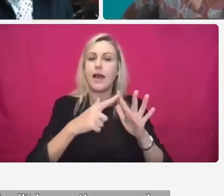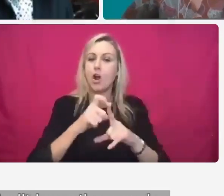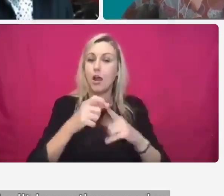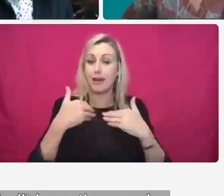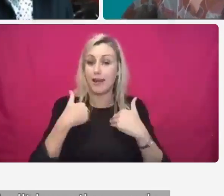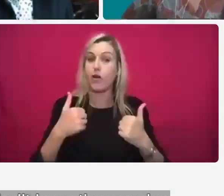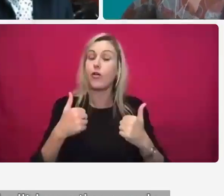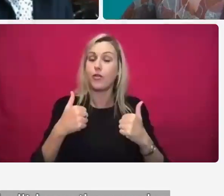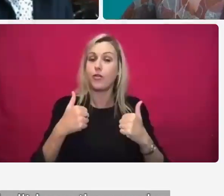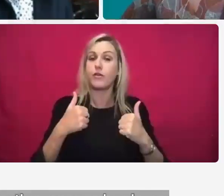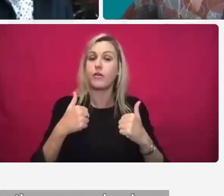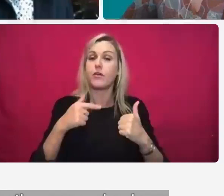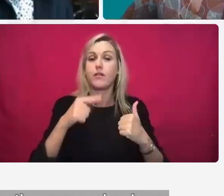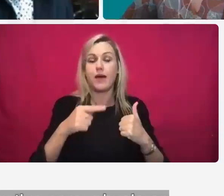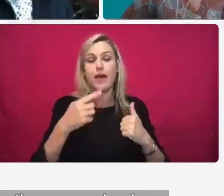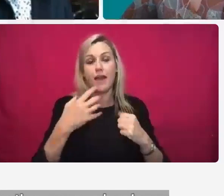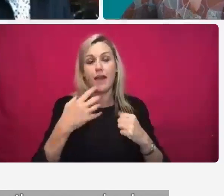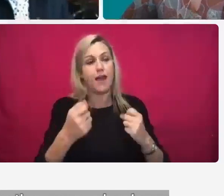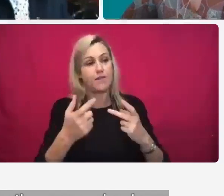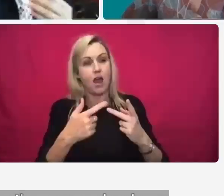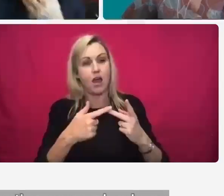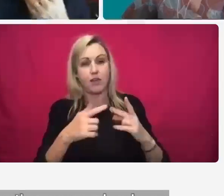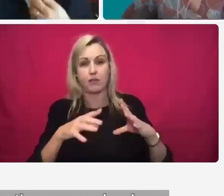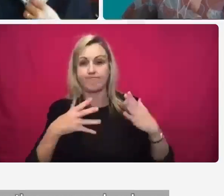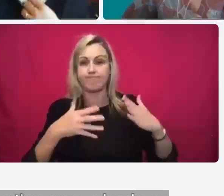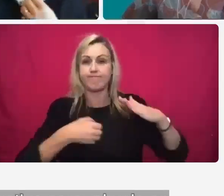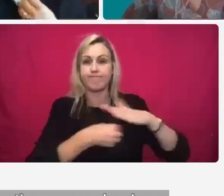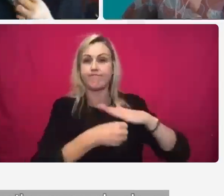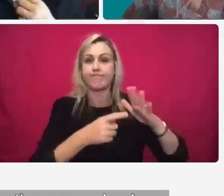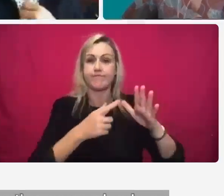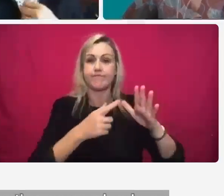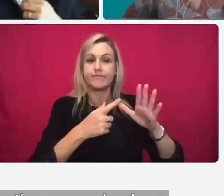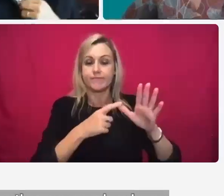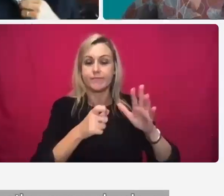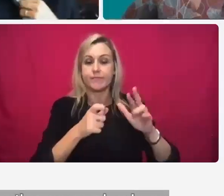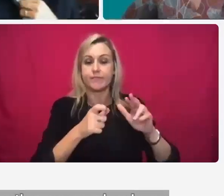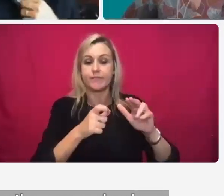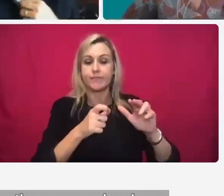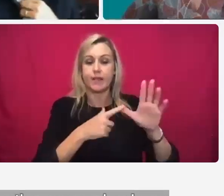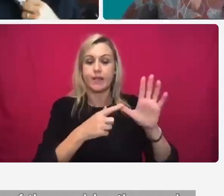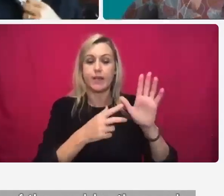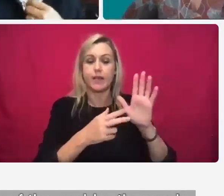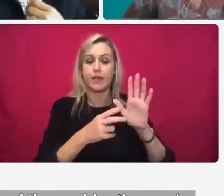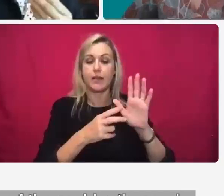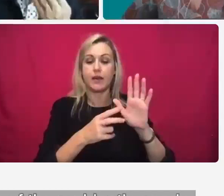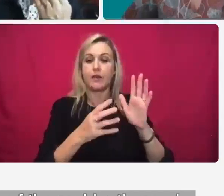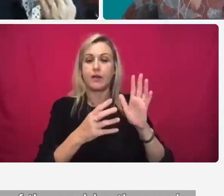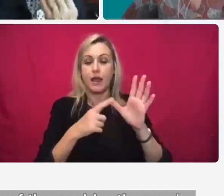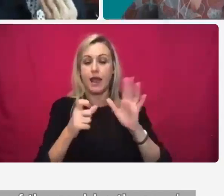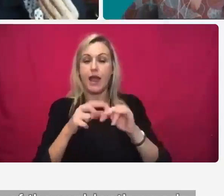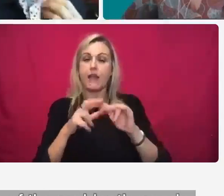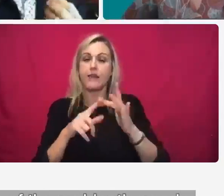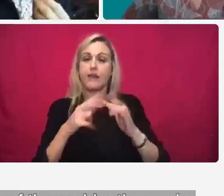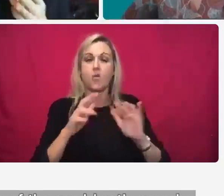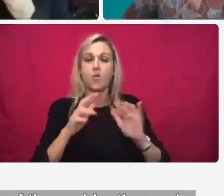think there's inbuilt incentives under ANAC to provide restorative care, physio or whatever it might